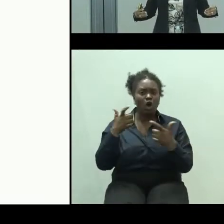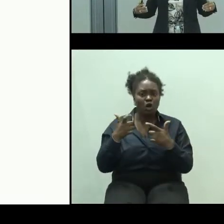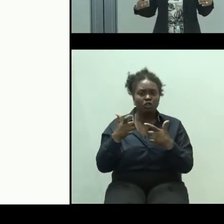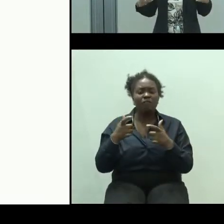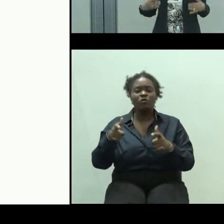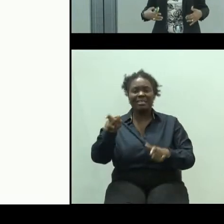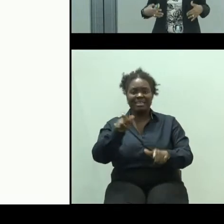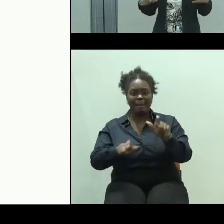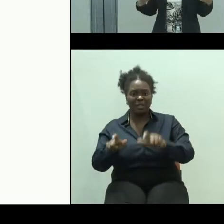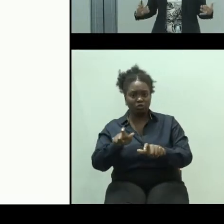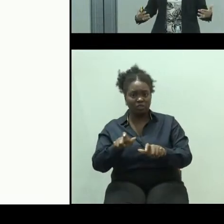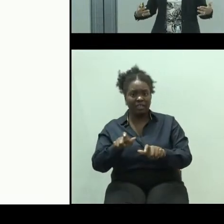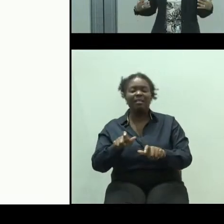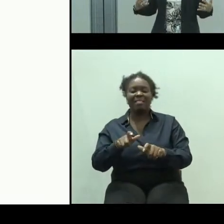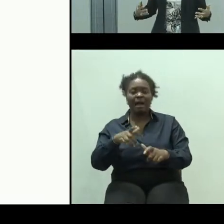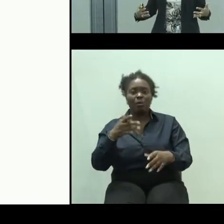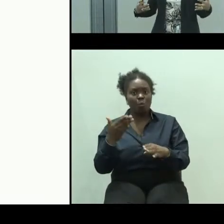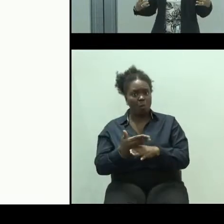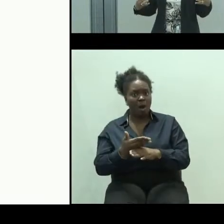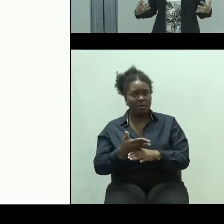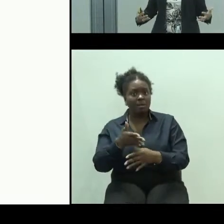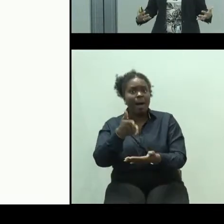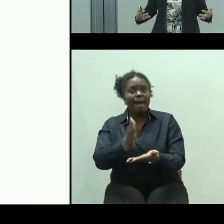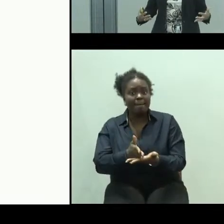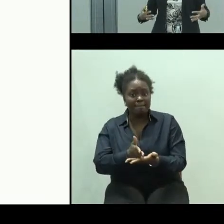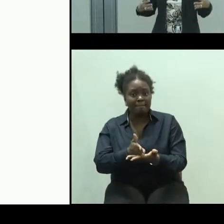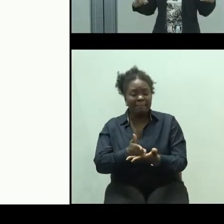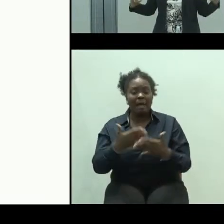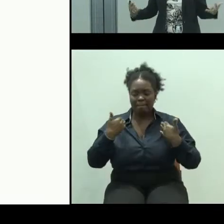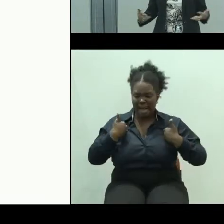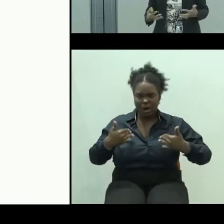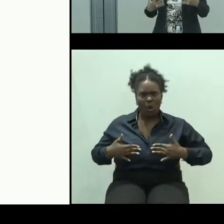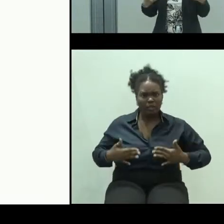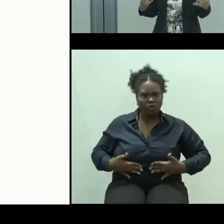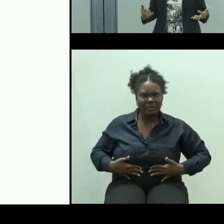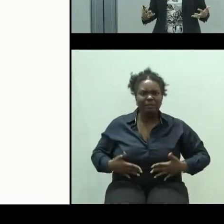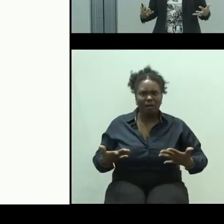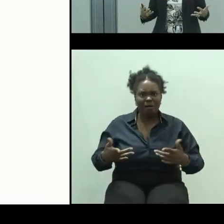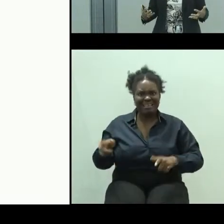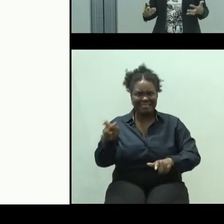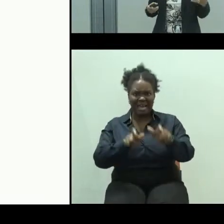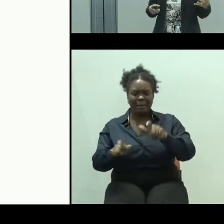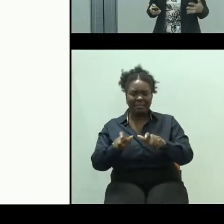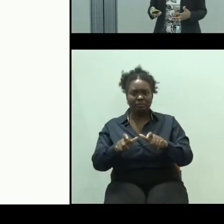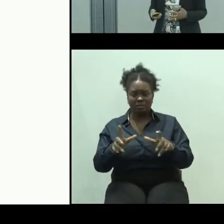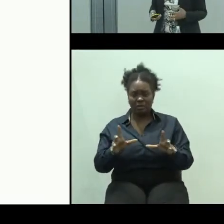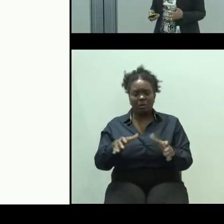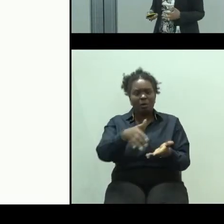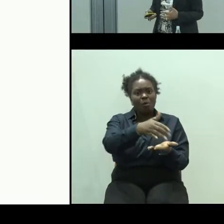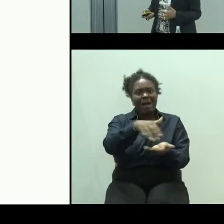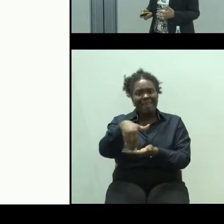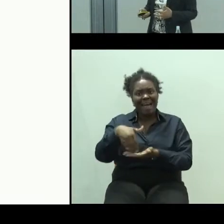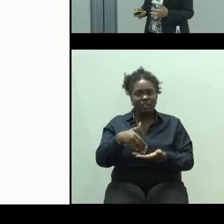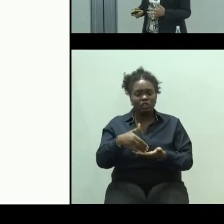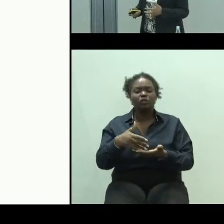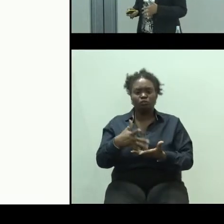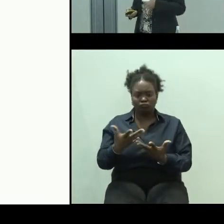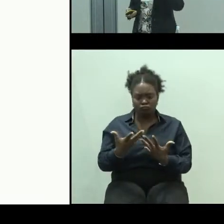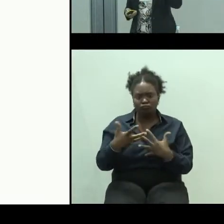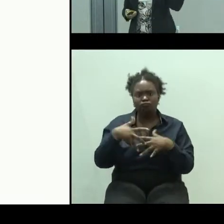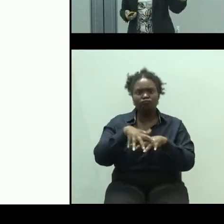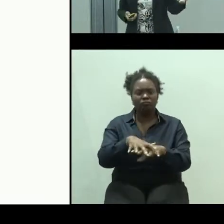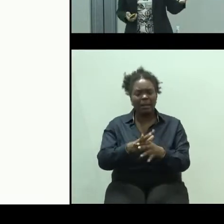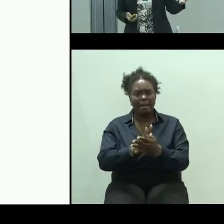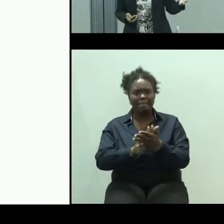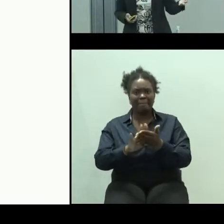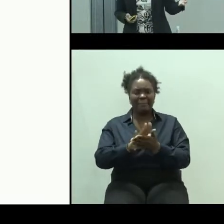Okay? And in effect, biology is chemistry. It's a collection of all of these reactions that give us form and function. And we've